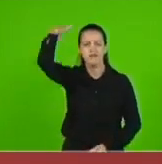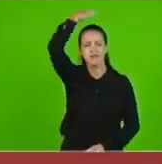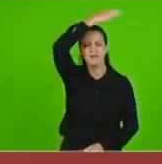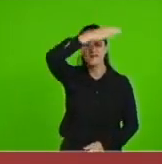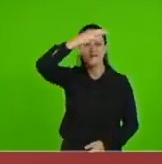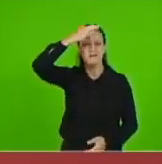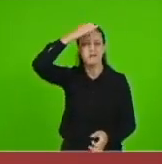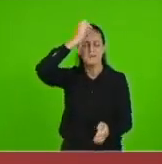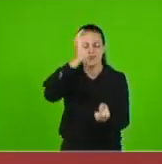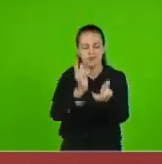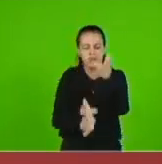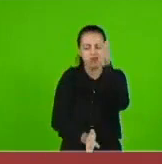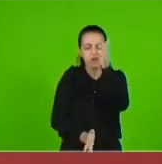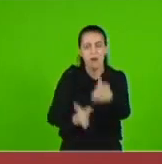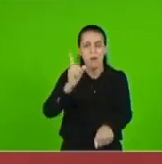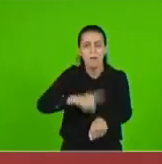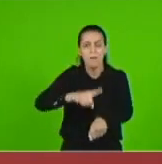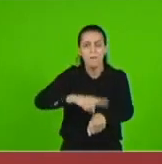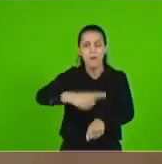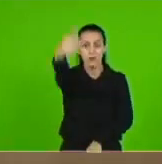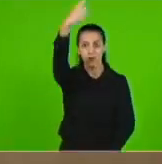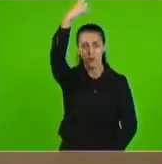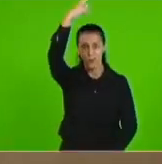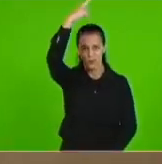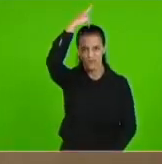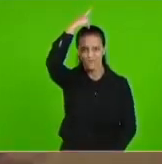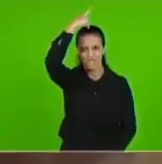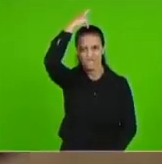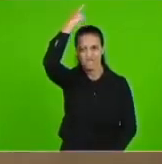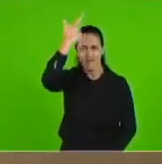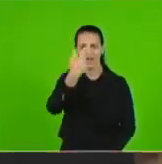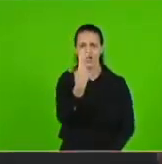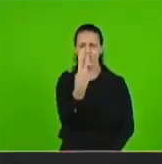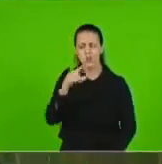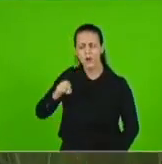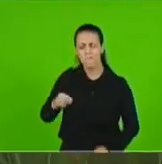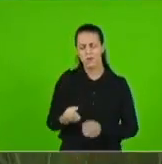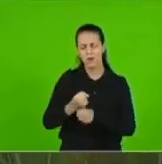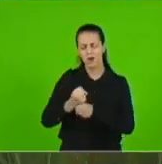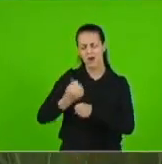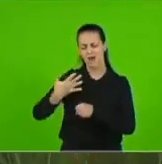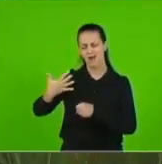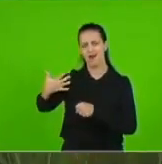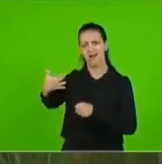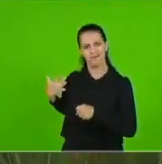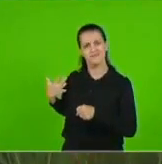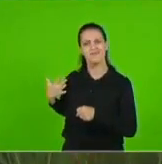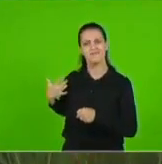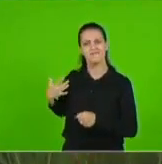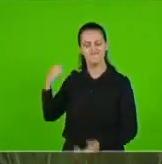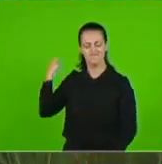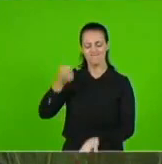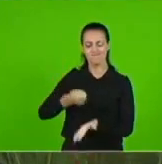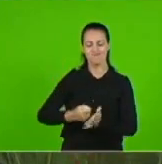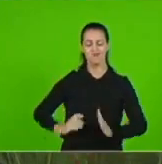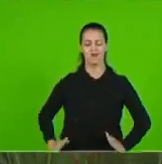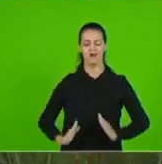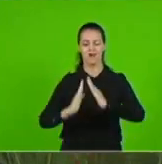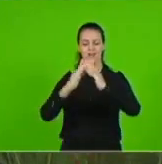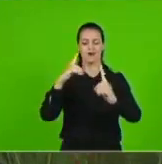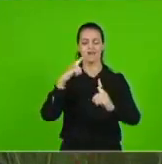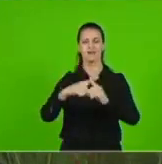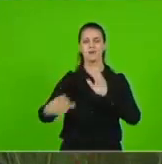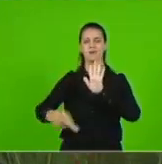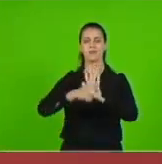out of the Holy Spirit was on the Pentecost 2,000 years ago, establishing the Church of Christ in the